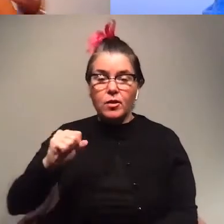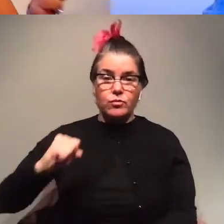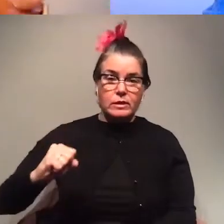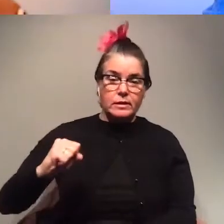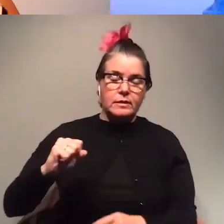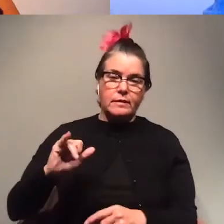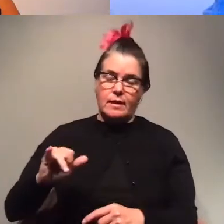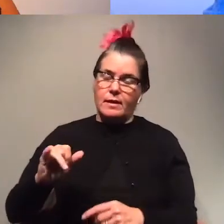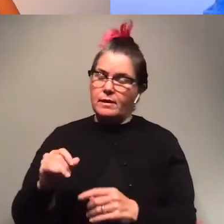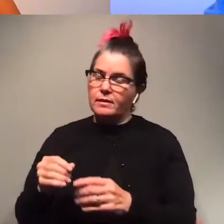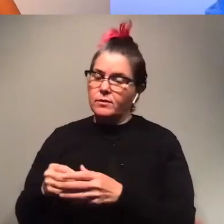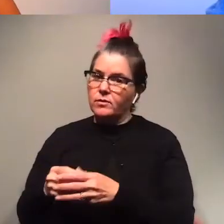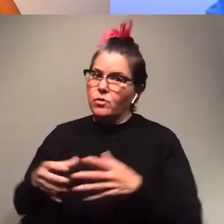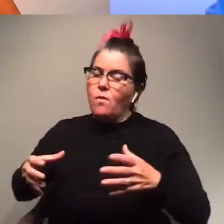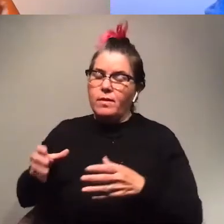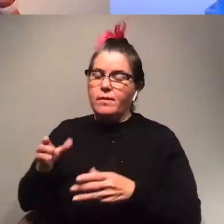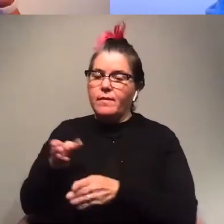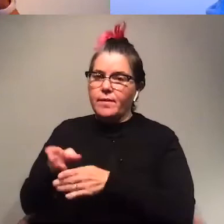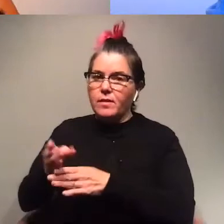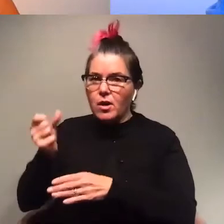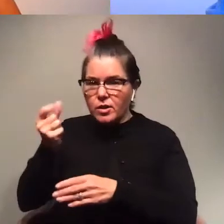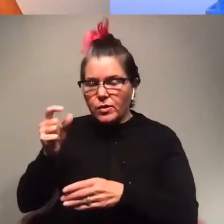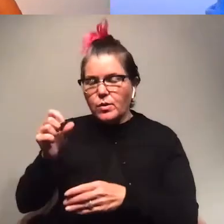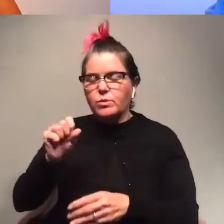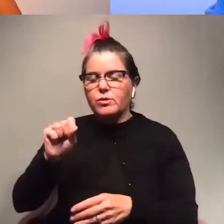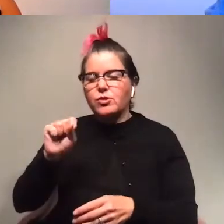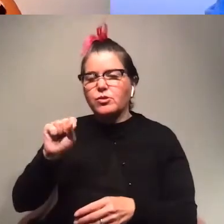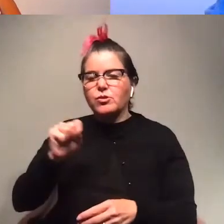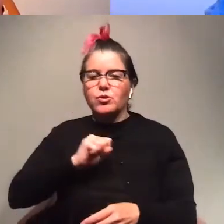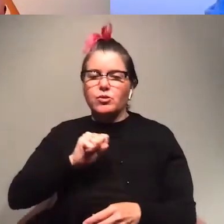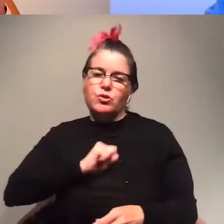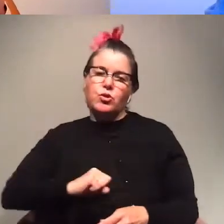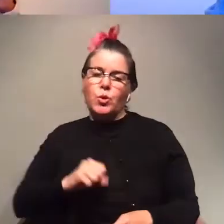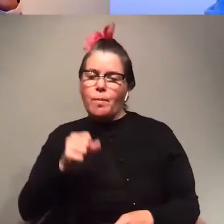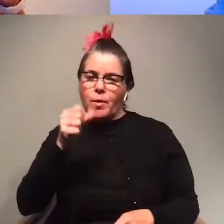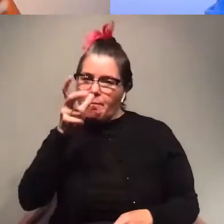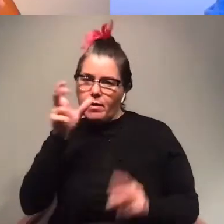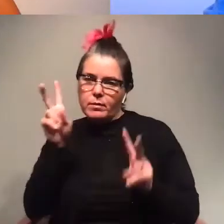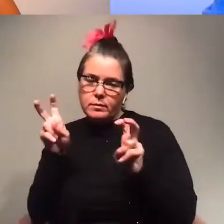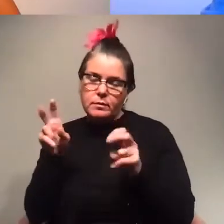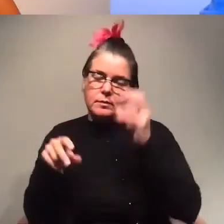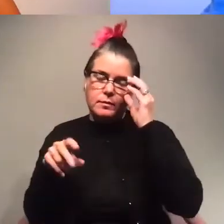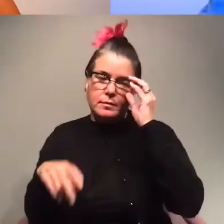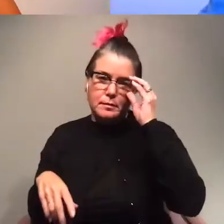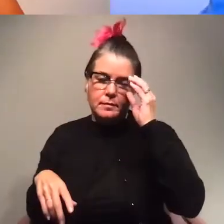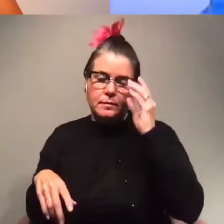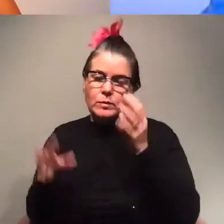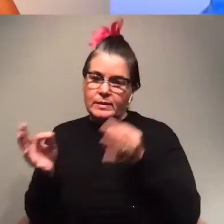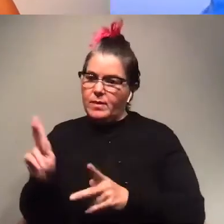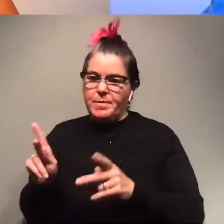that's like really growing in the field of like understanding these superbugs that are coming around. So yeah, there's definitely people that do